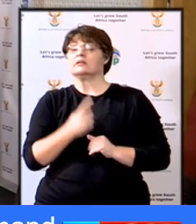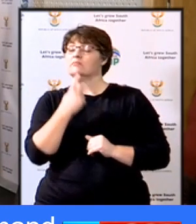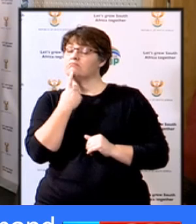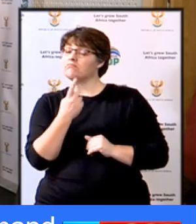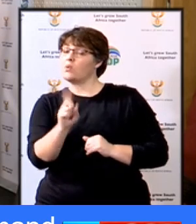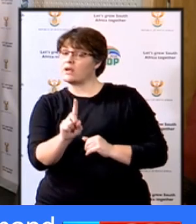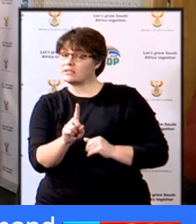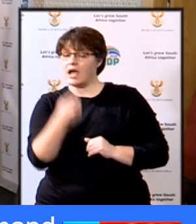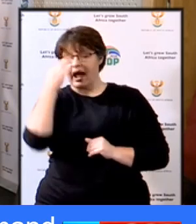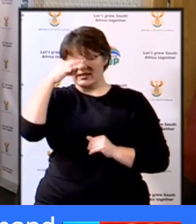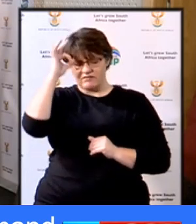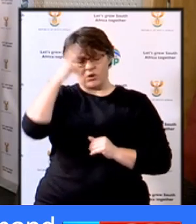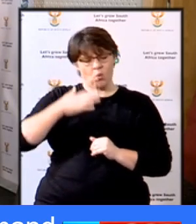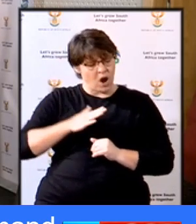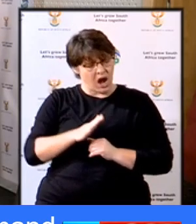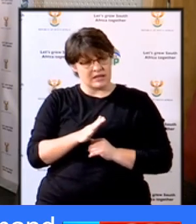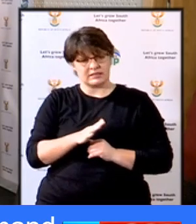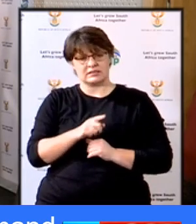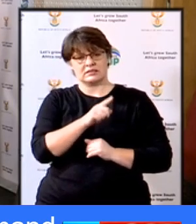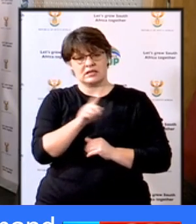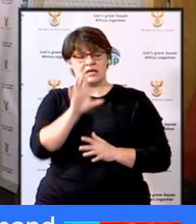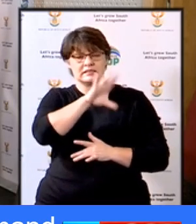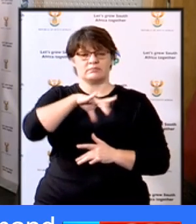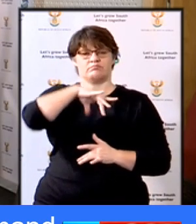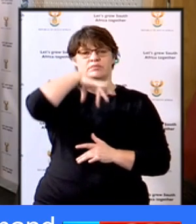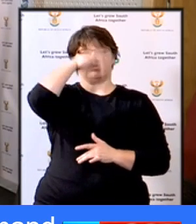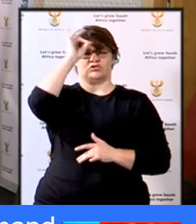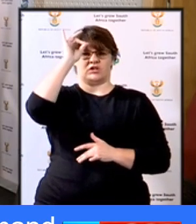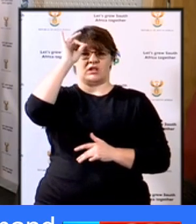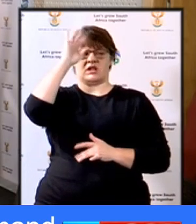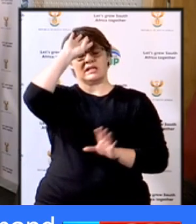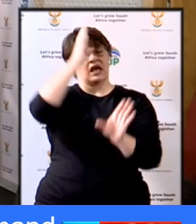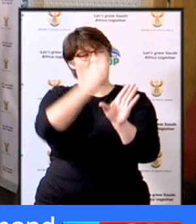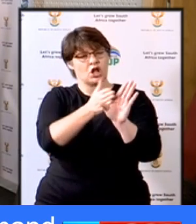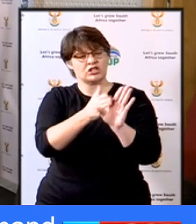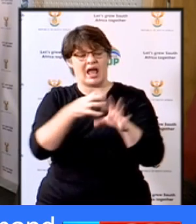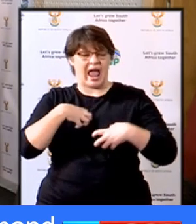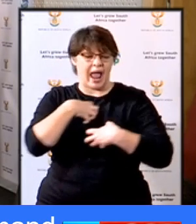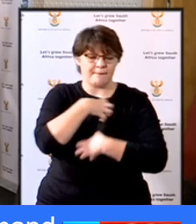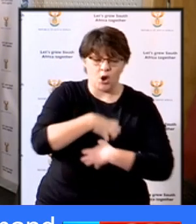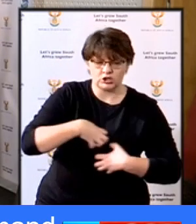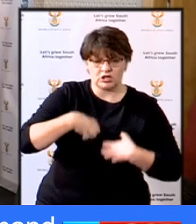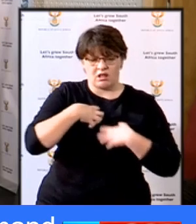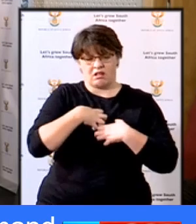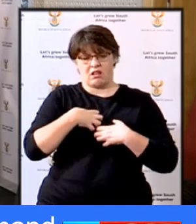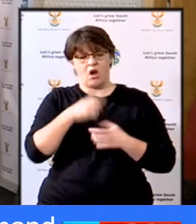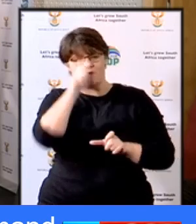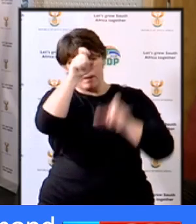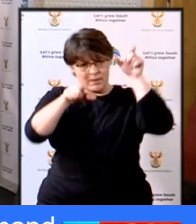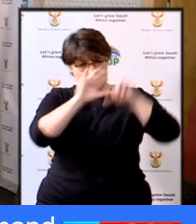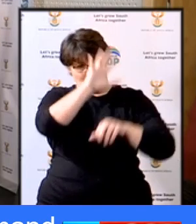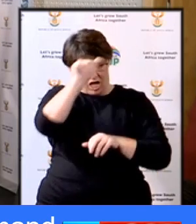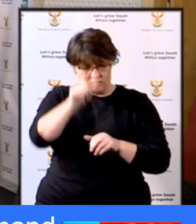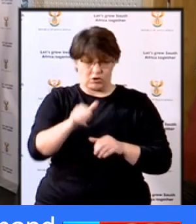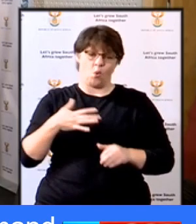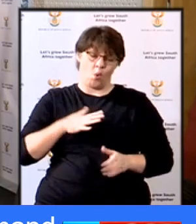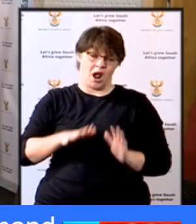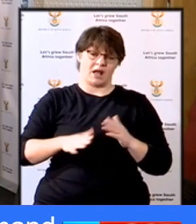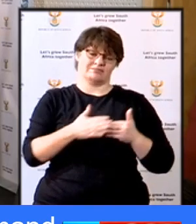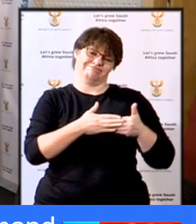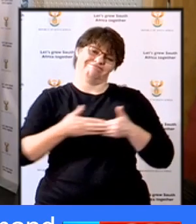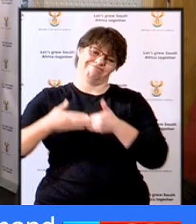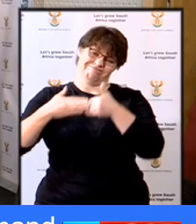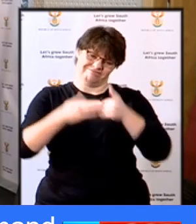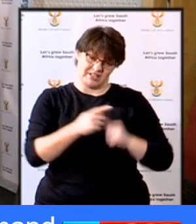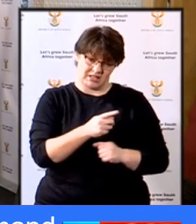government wanted to take care of the spiritual, psychological and emotional well-being of South Africans. This being the